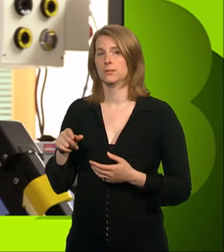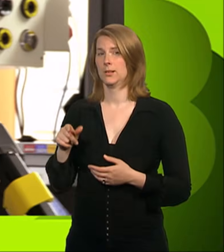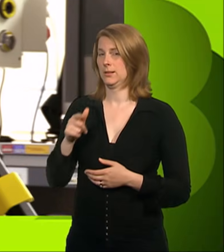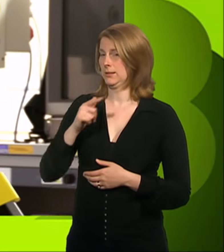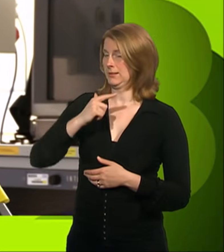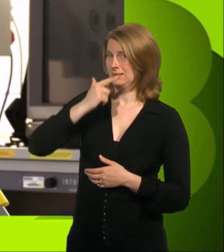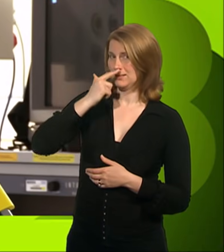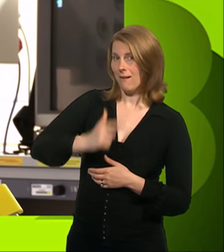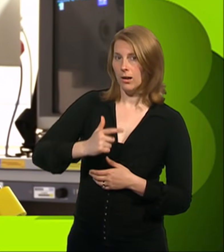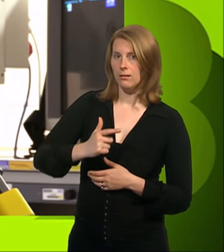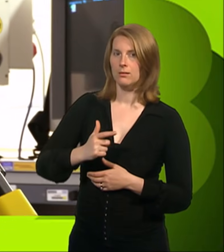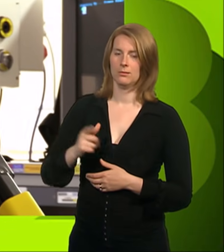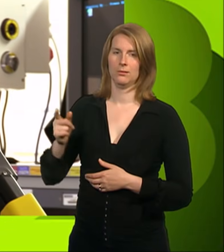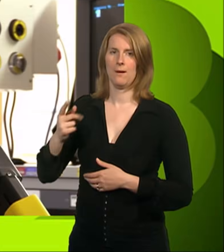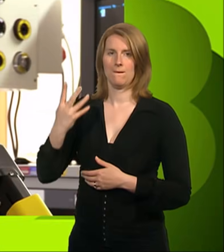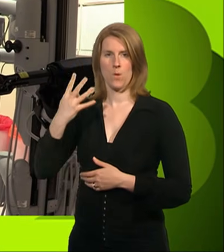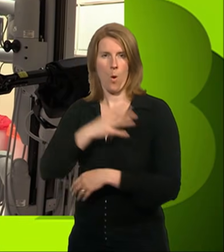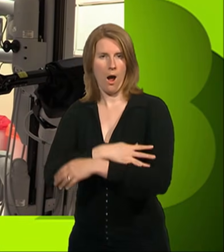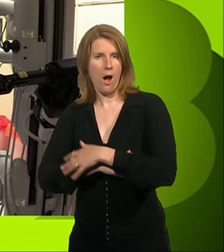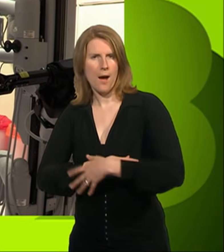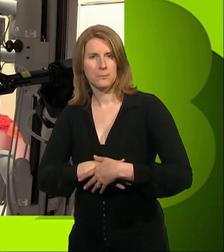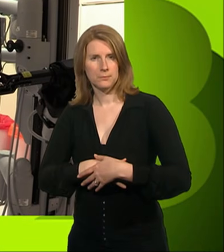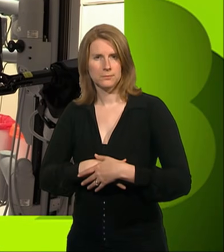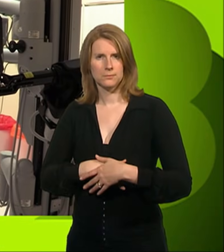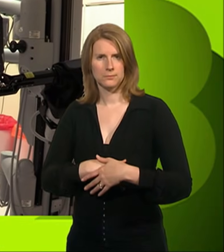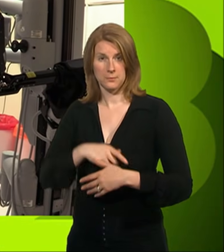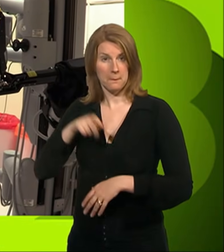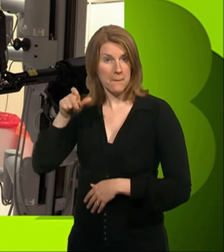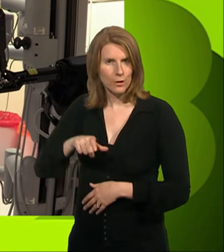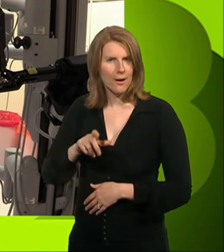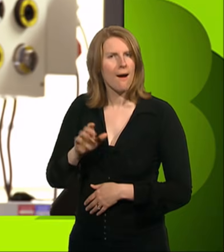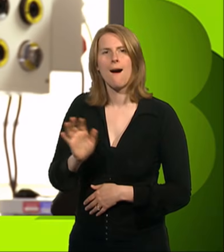robot. What made you want to become a surgeon?